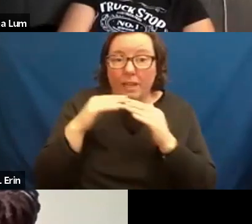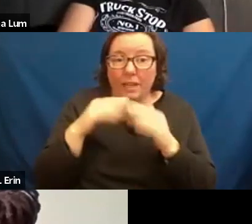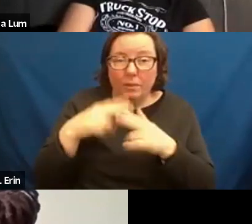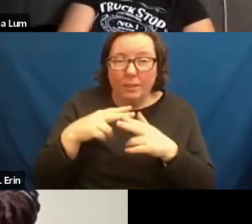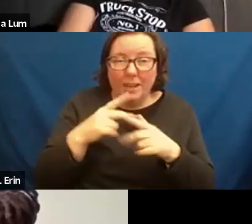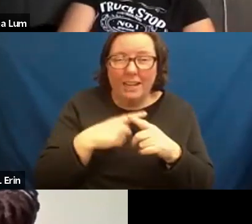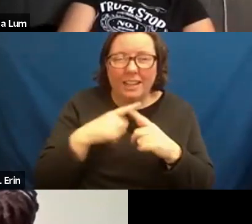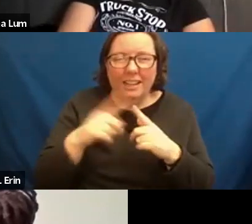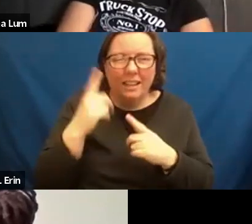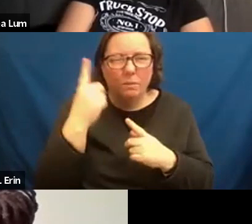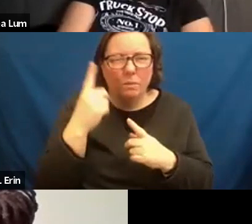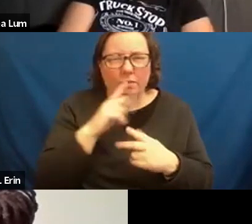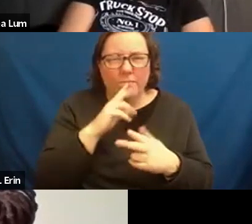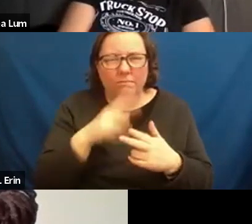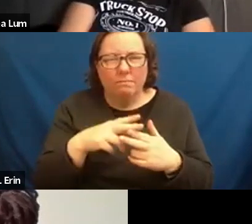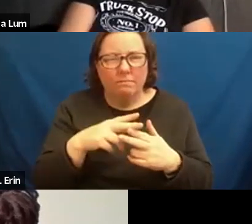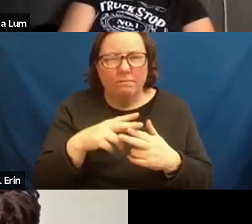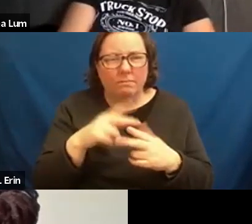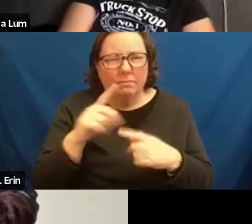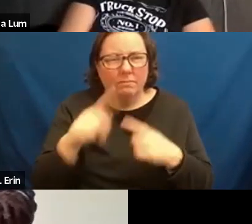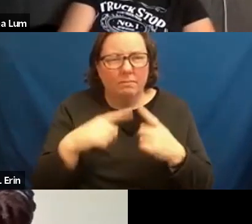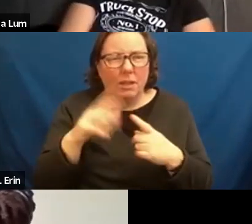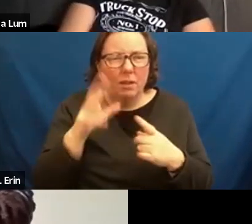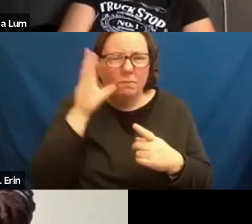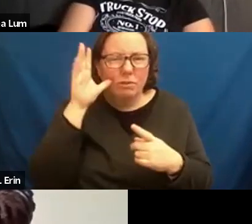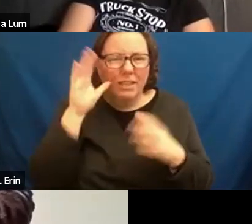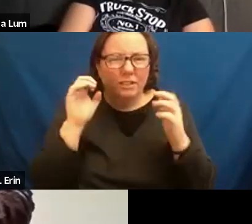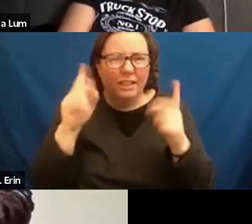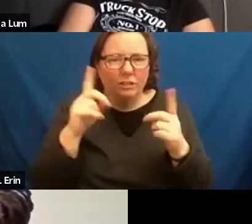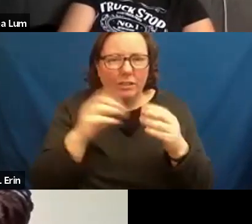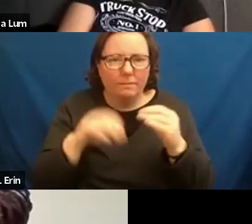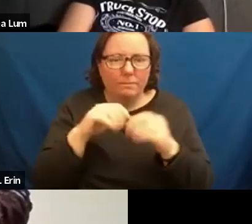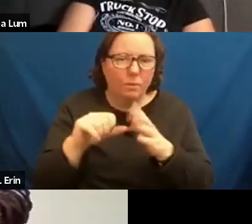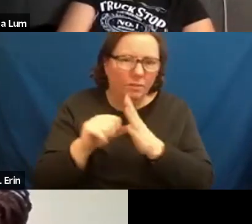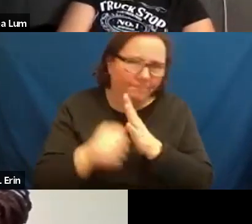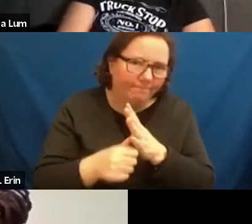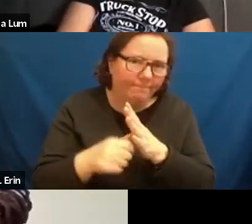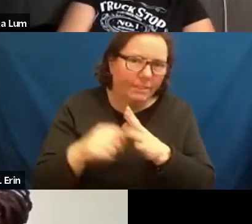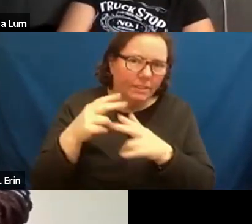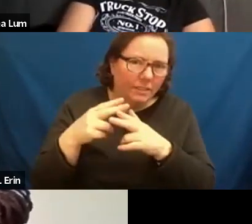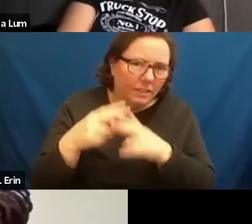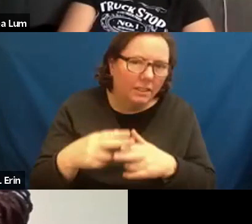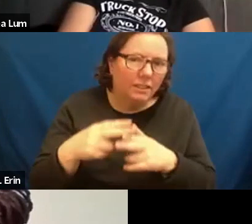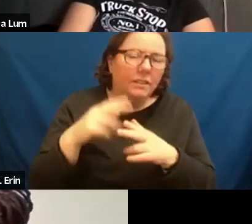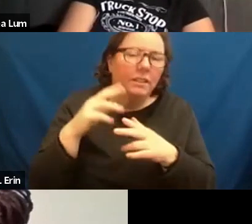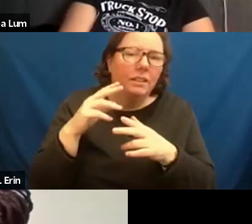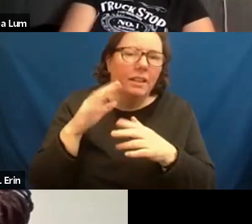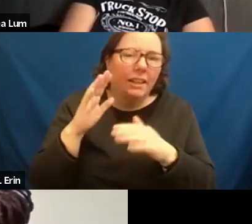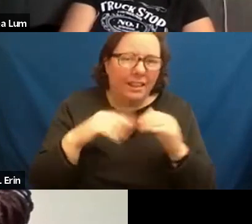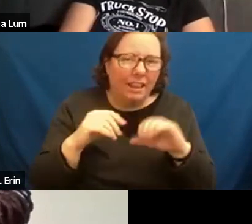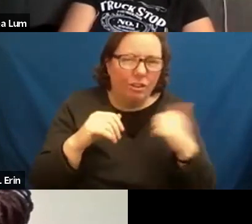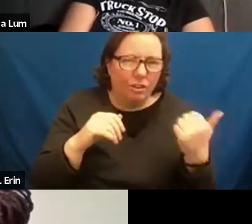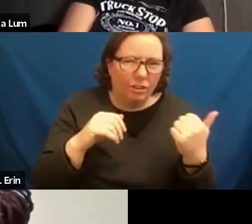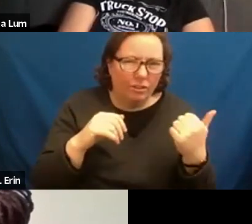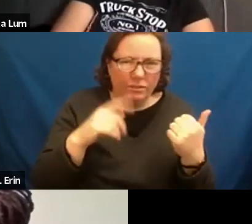of having parental education getting more weight than the others. Could you elaborate a little bit